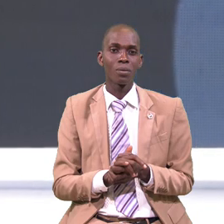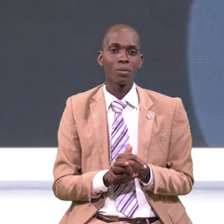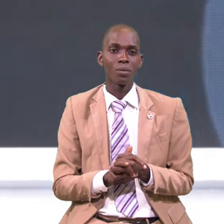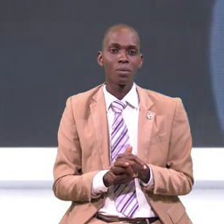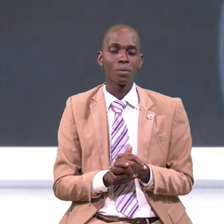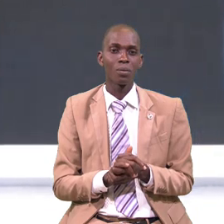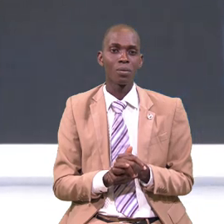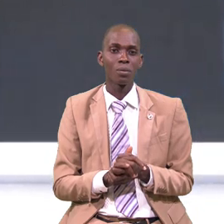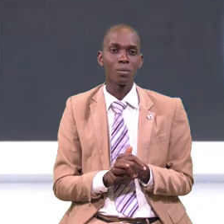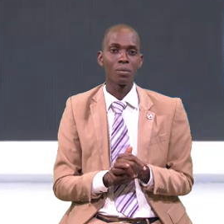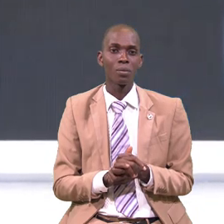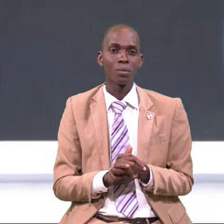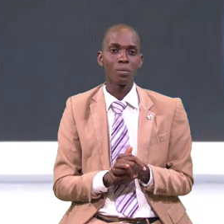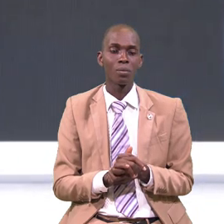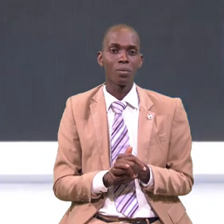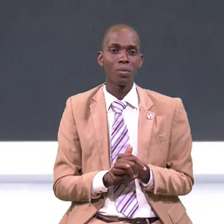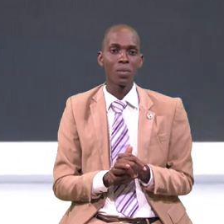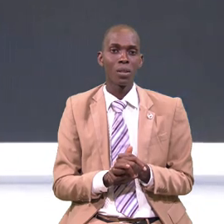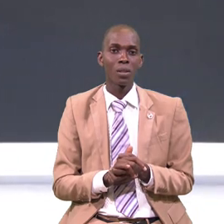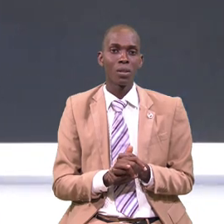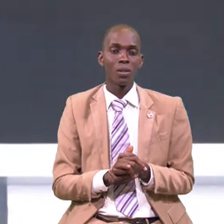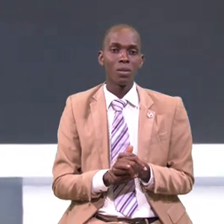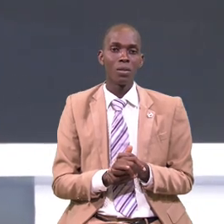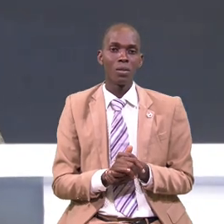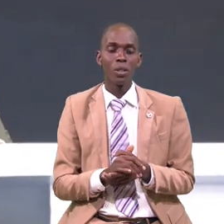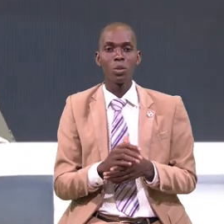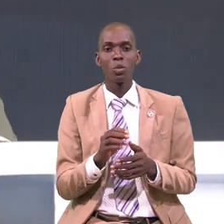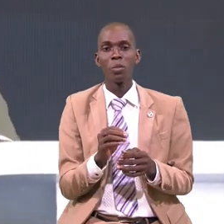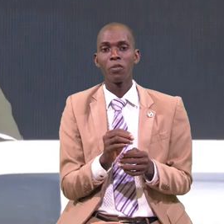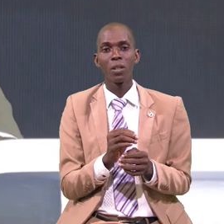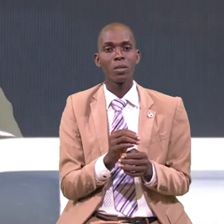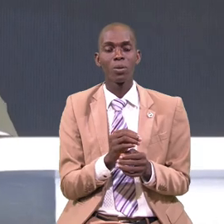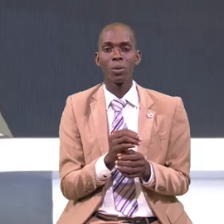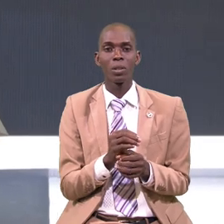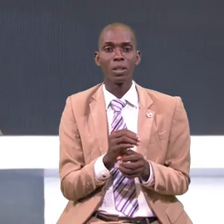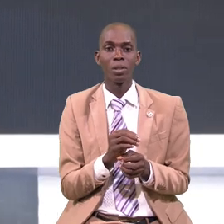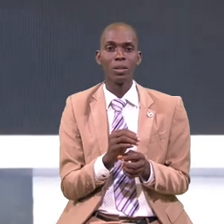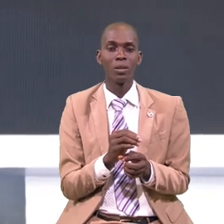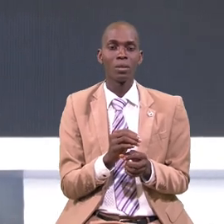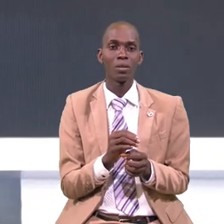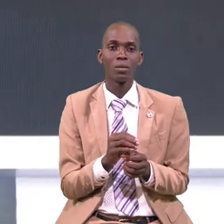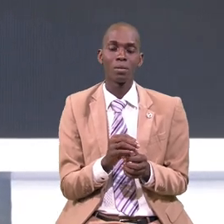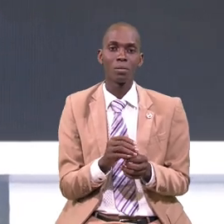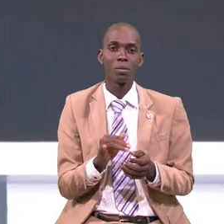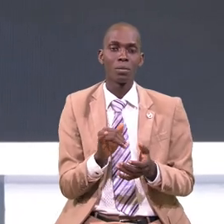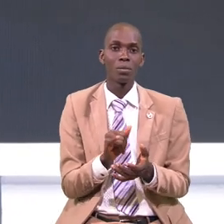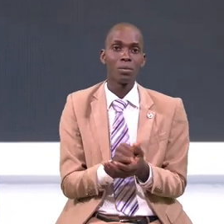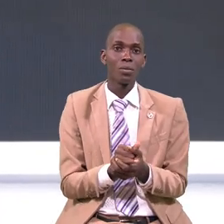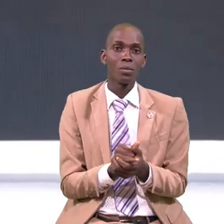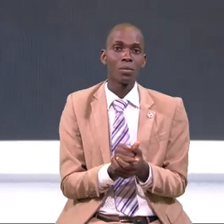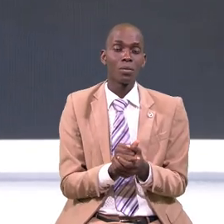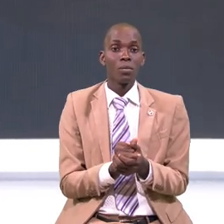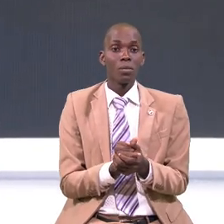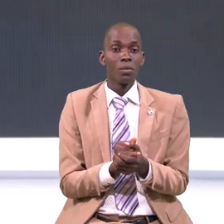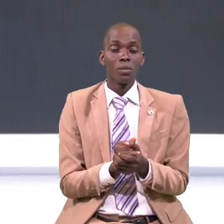one in my life. Whether others are pleased or they are not pleased, whether they